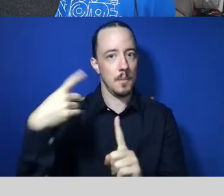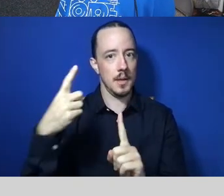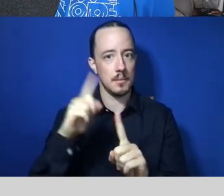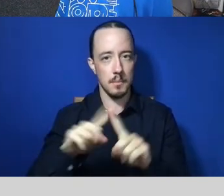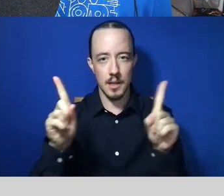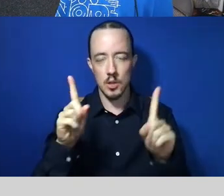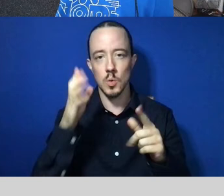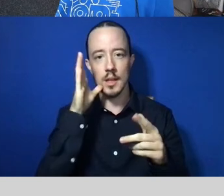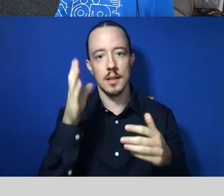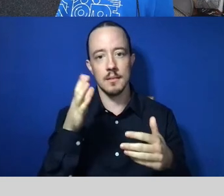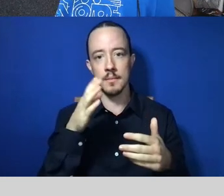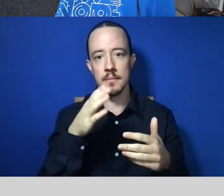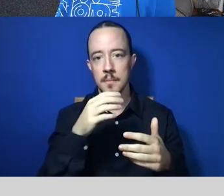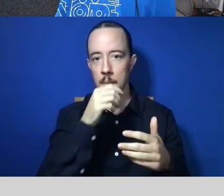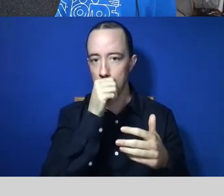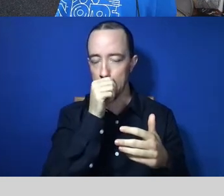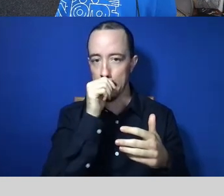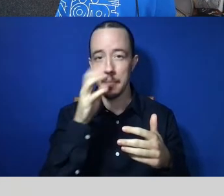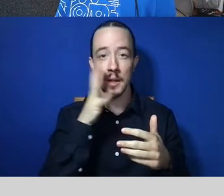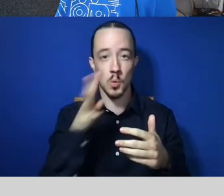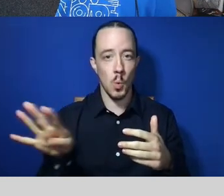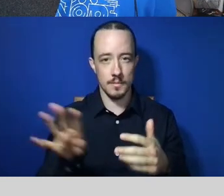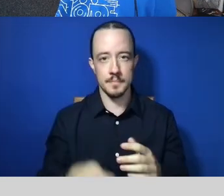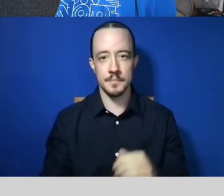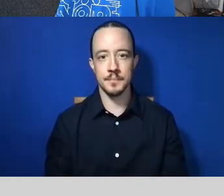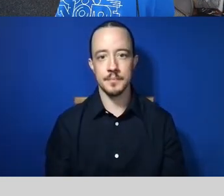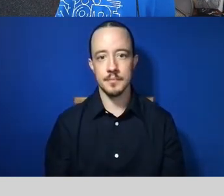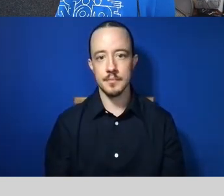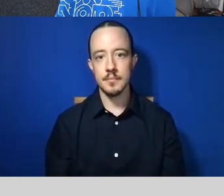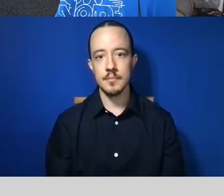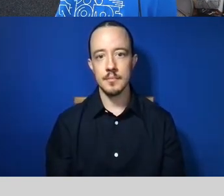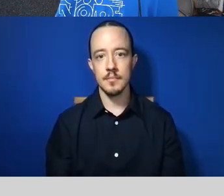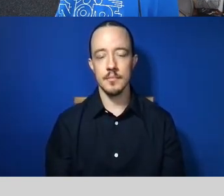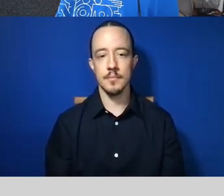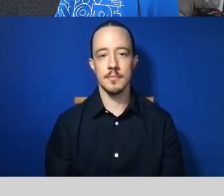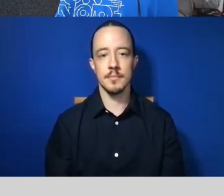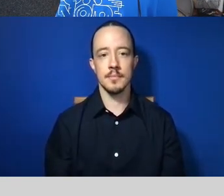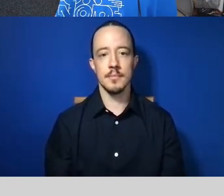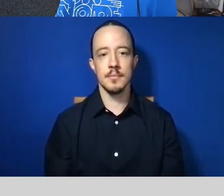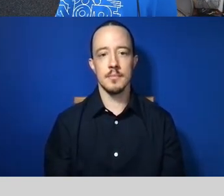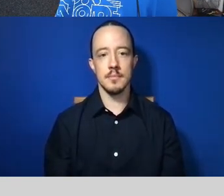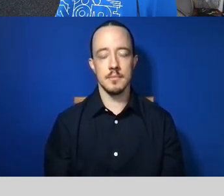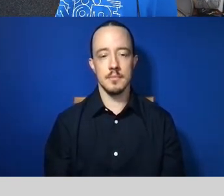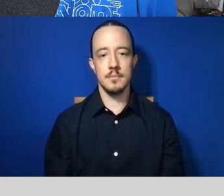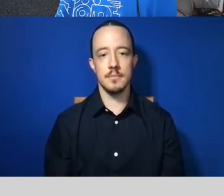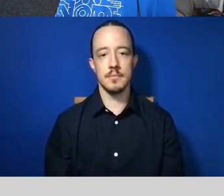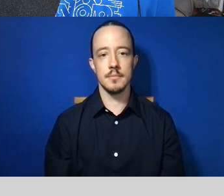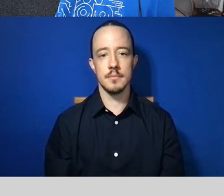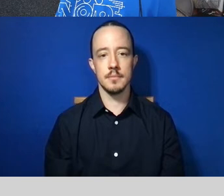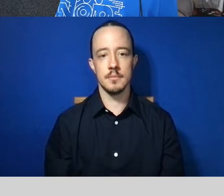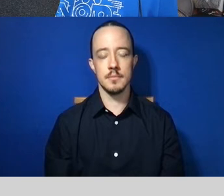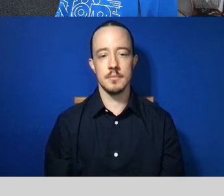you can import warnings. And we'll do warnings